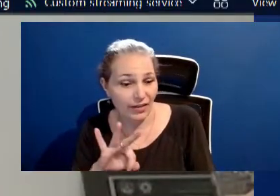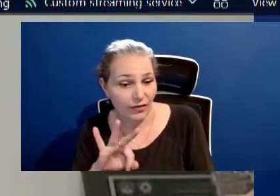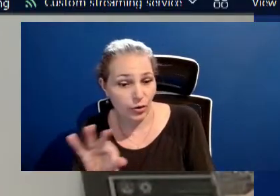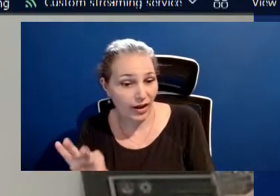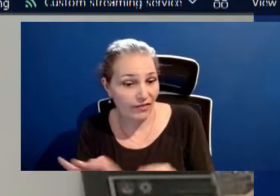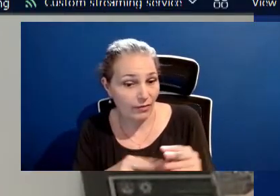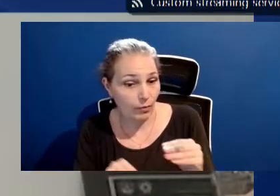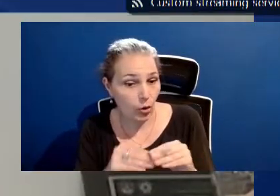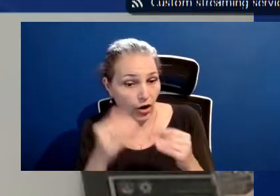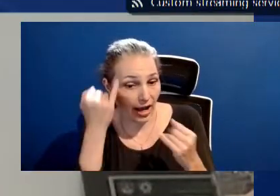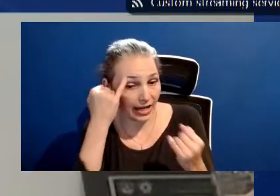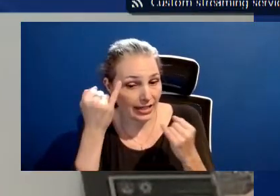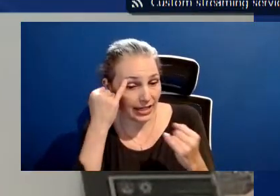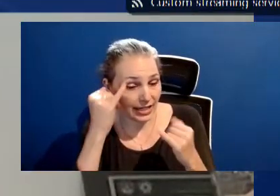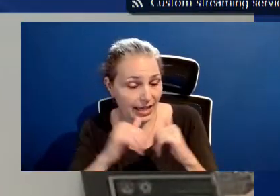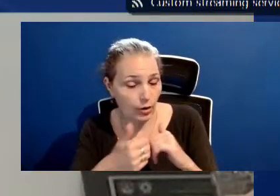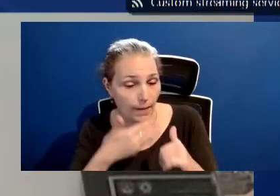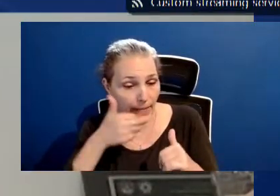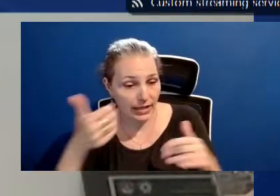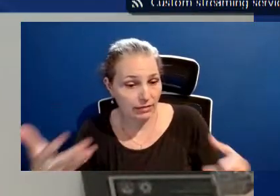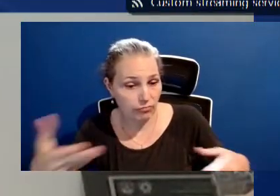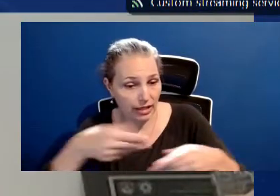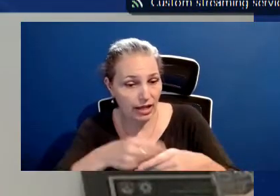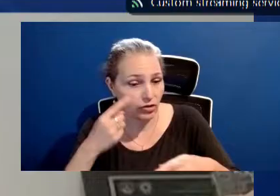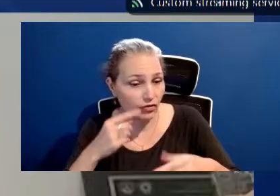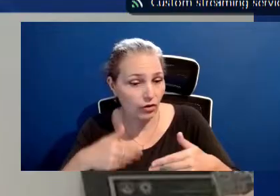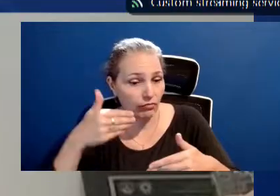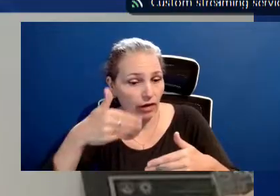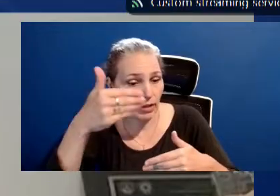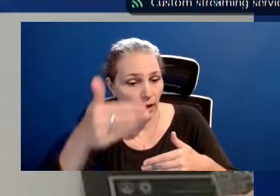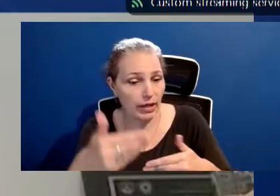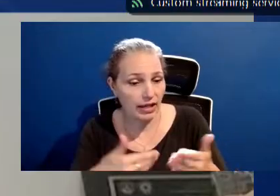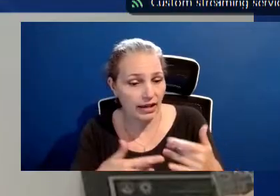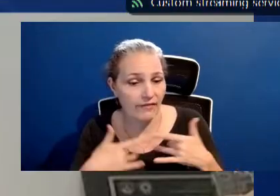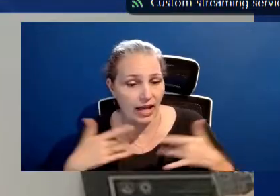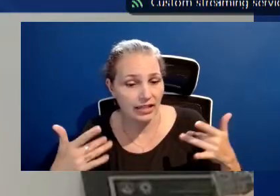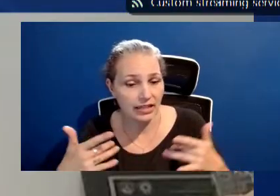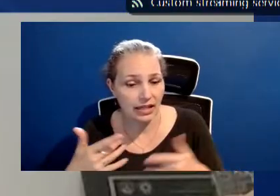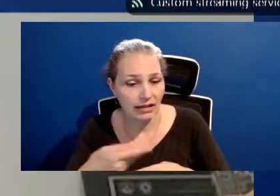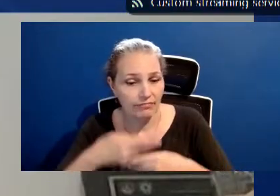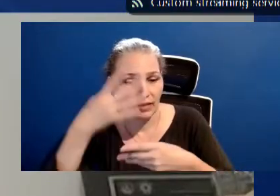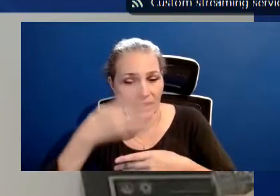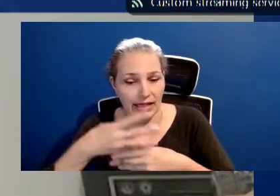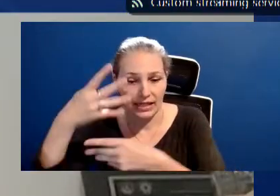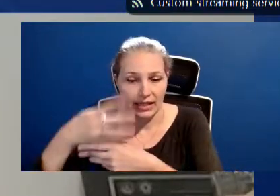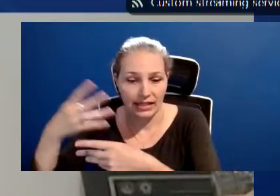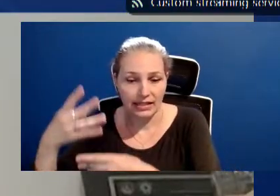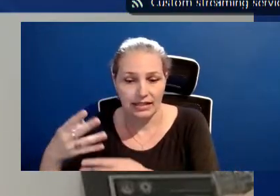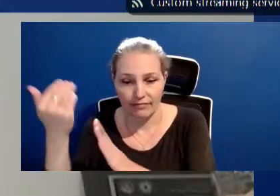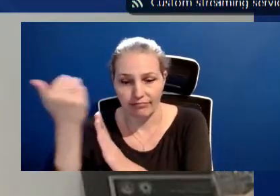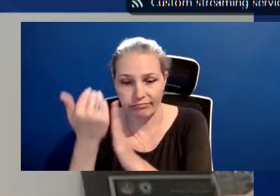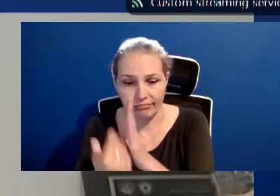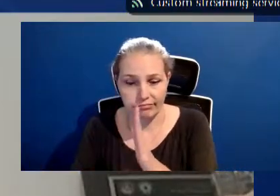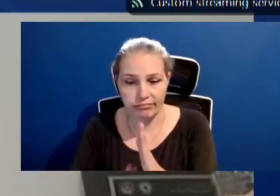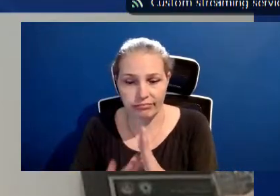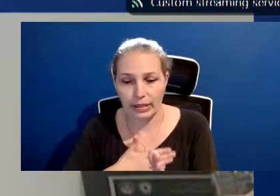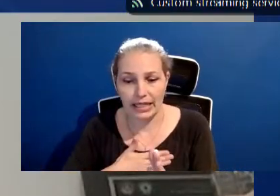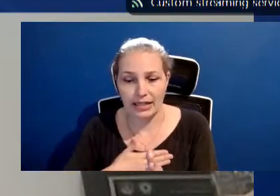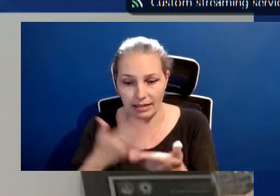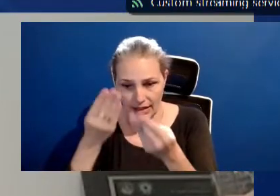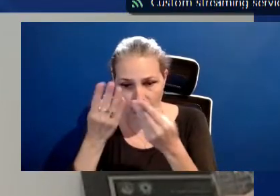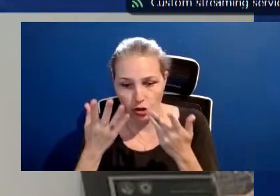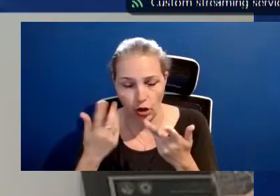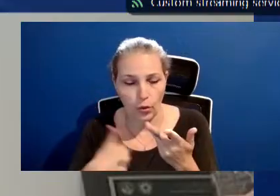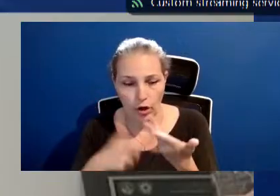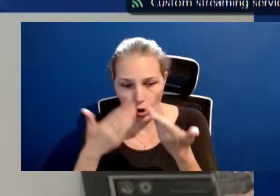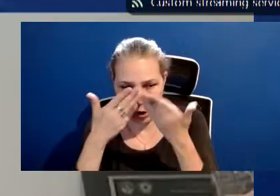for how we can best engage with upcoming events and listservs and ways, we are always open to finding new ways to engage with the community,